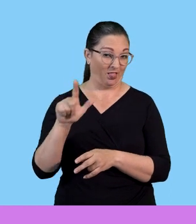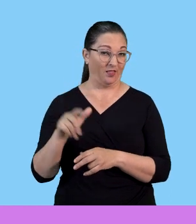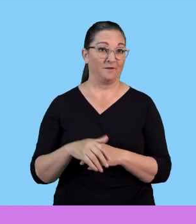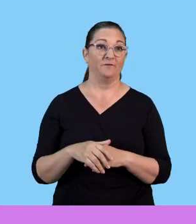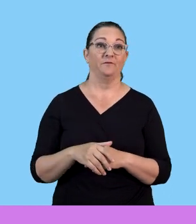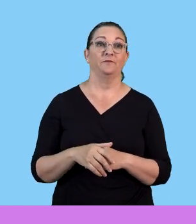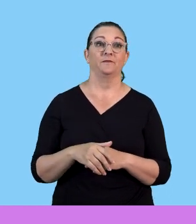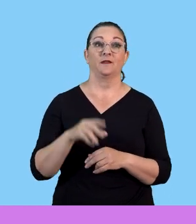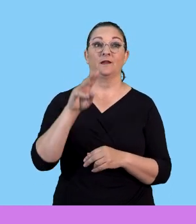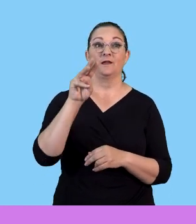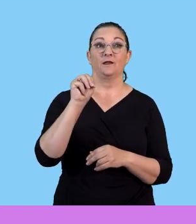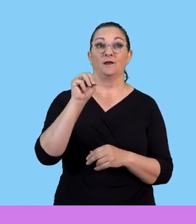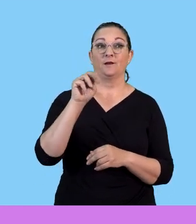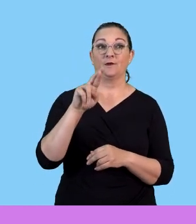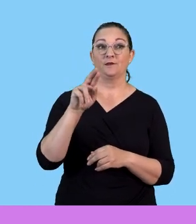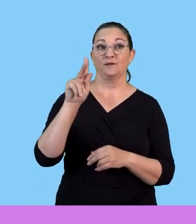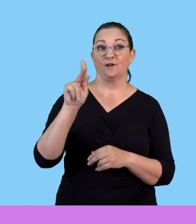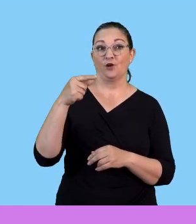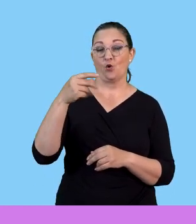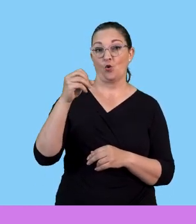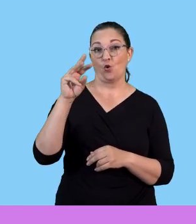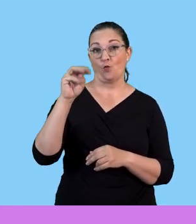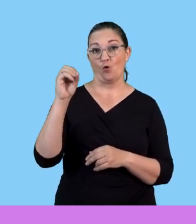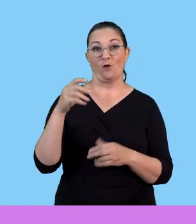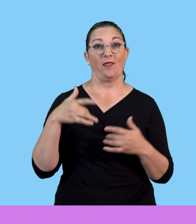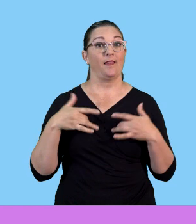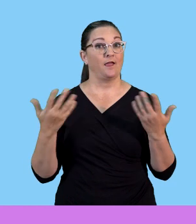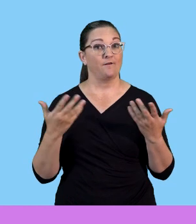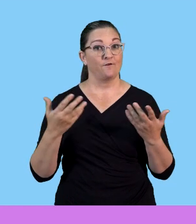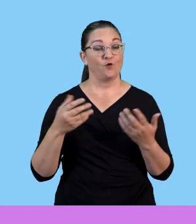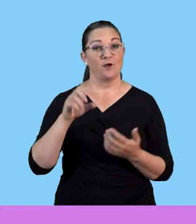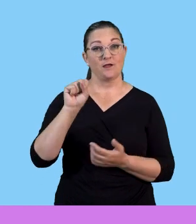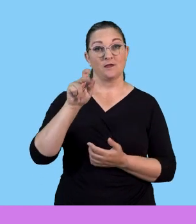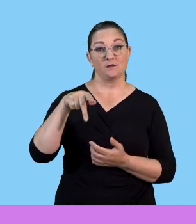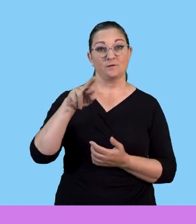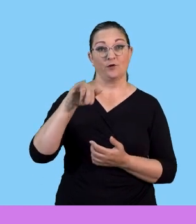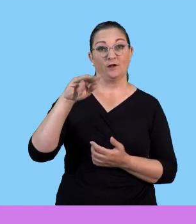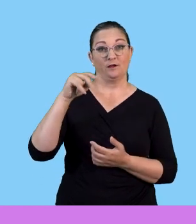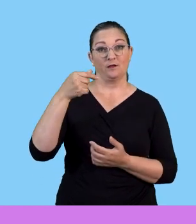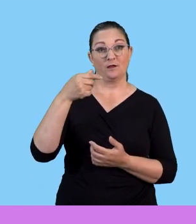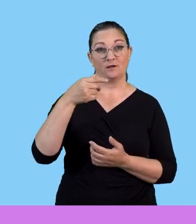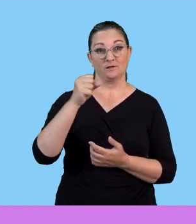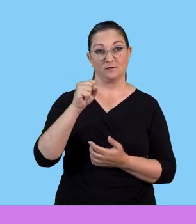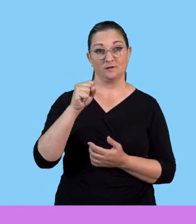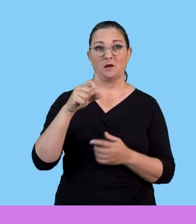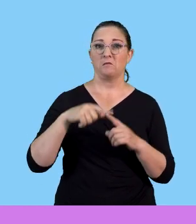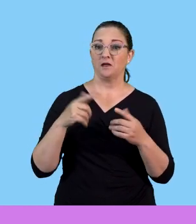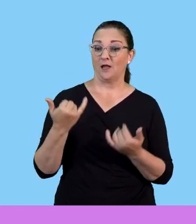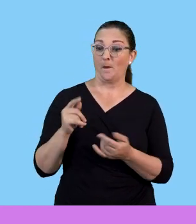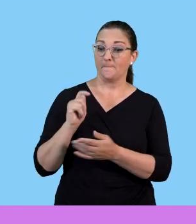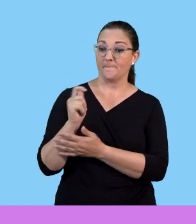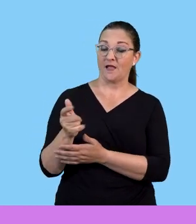Chat Mobile. This is Mr. Khomo. He lives in Springs, and the payment is